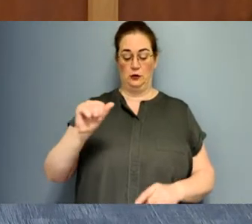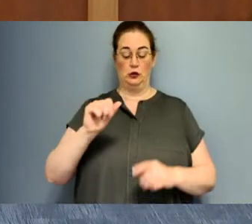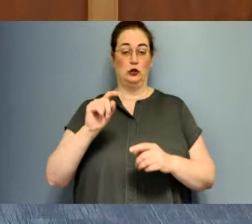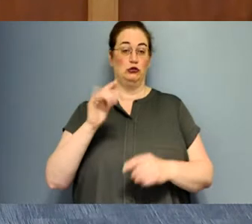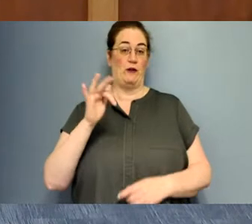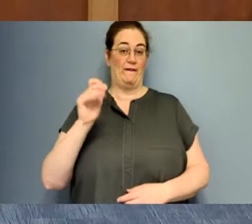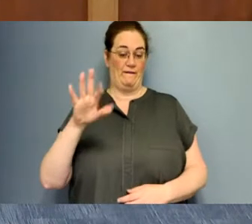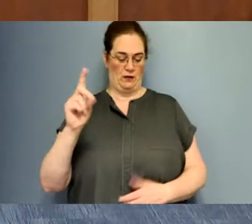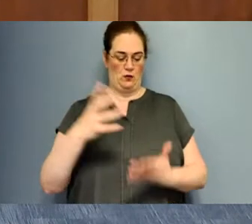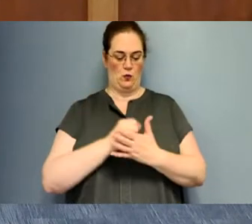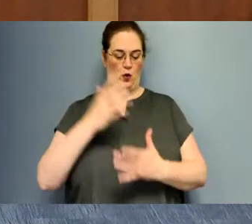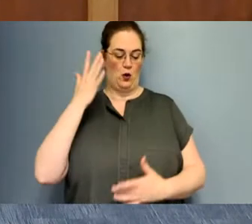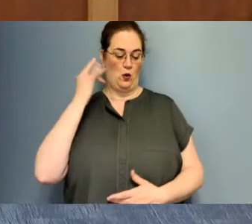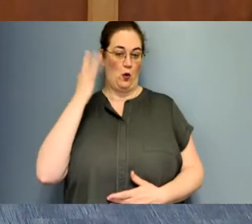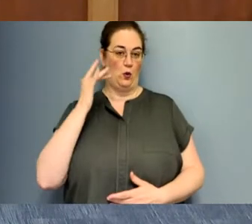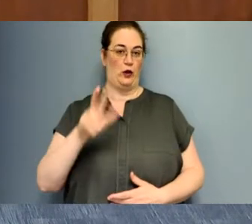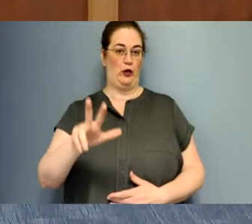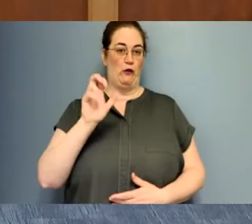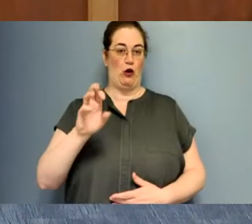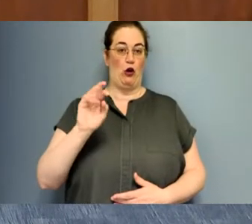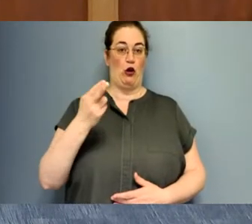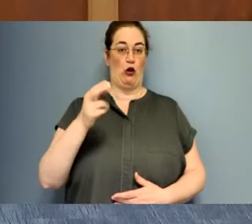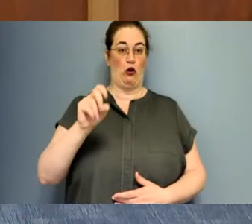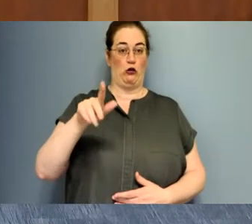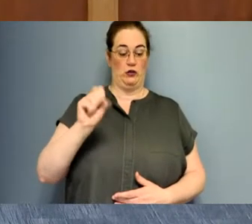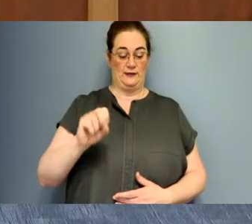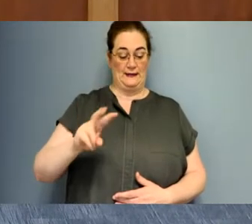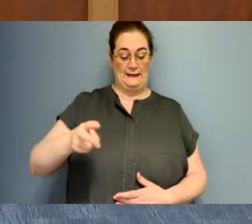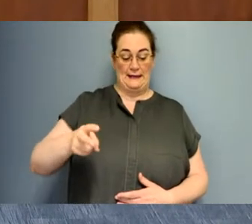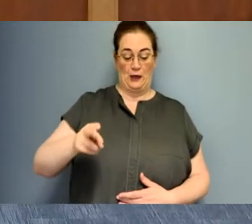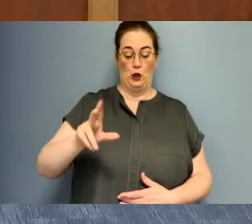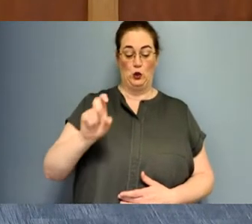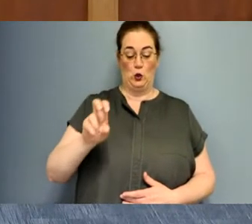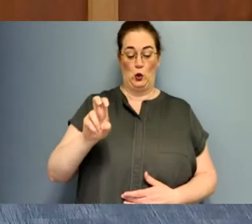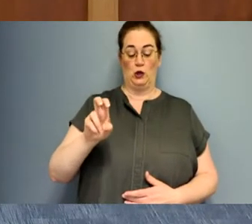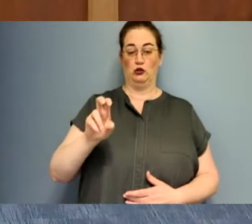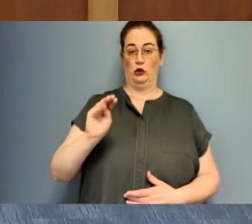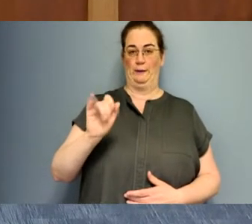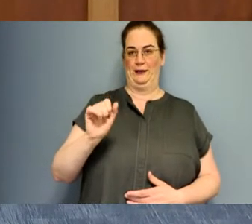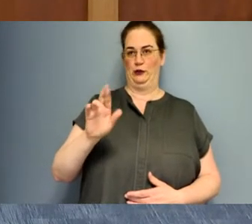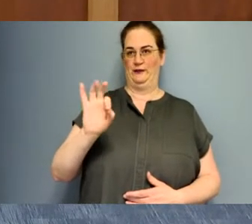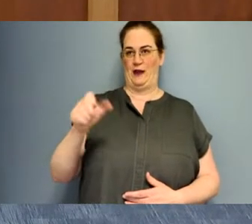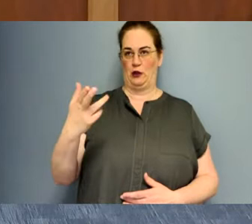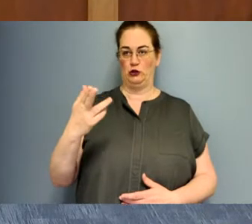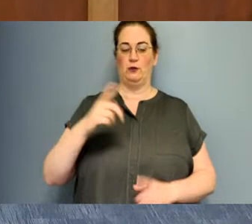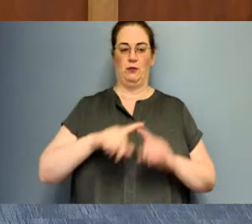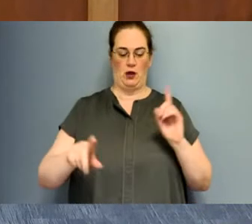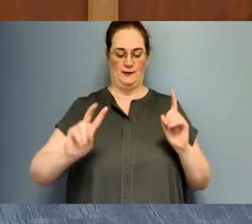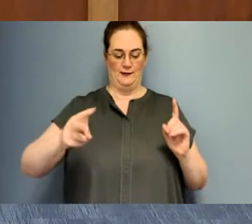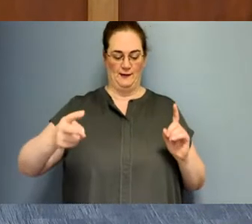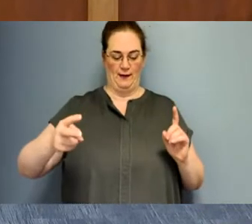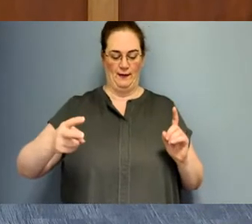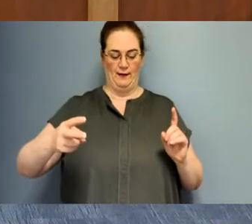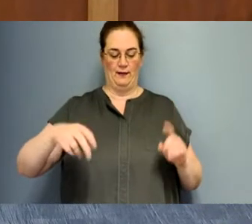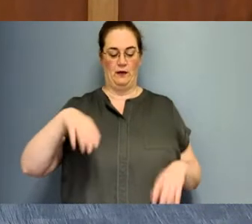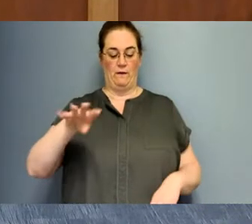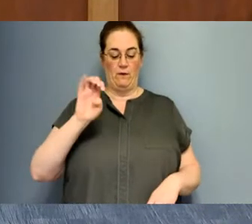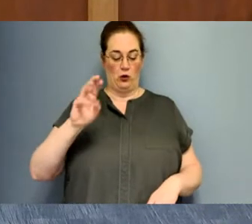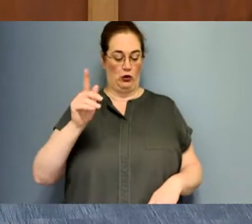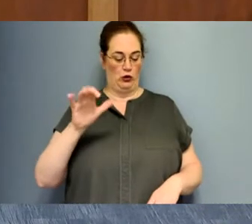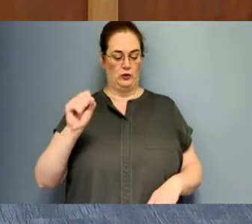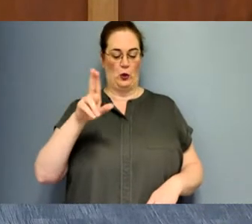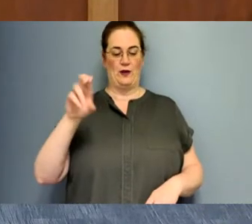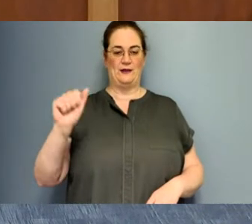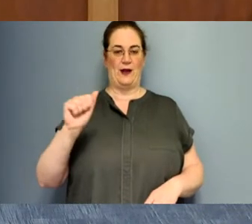won gold in the 300 hurdles, took second in the 200-meter dash, and on top of that, she also took second in the 400 hurdles at the